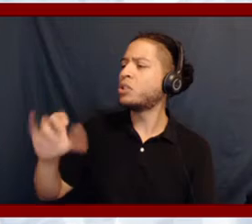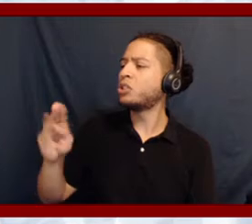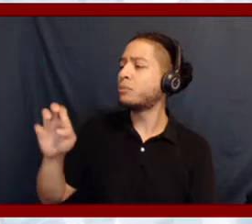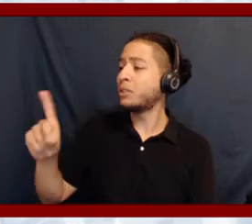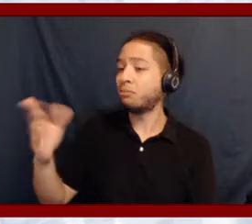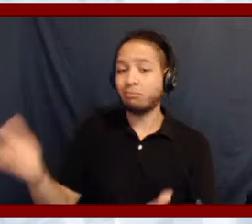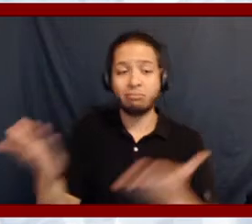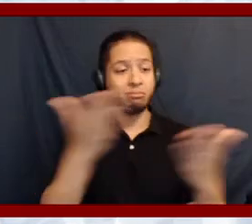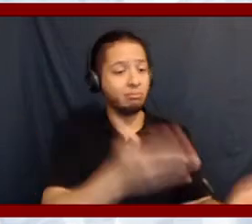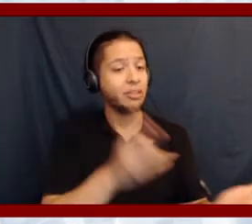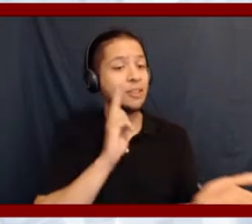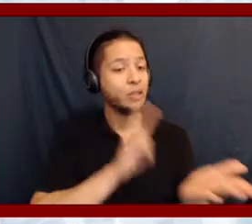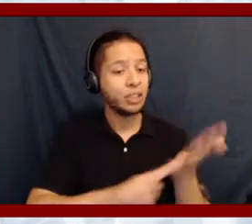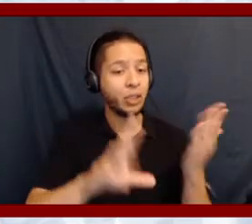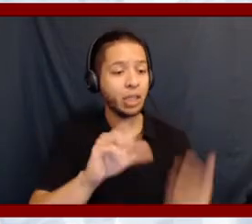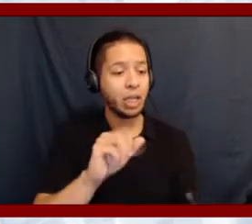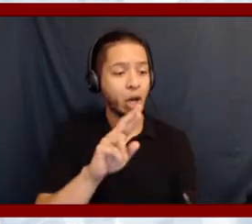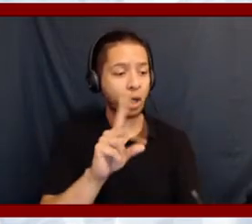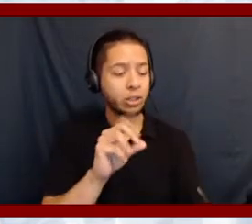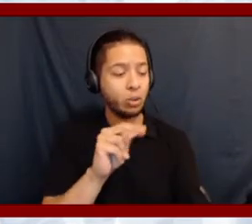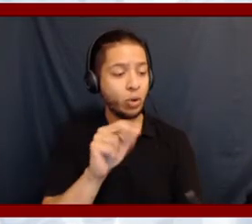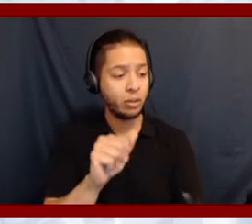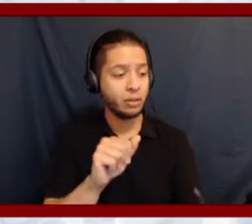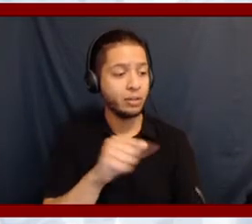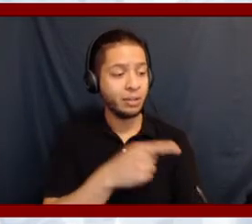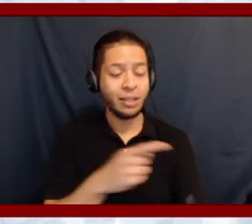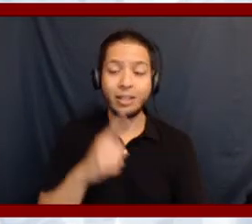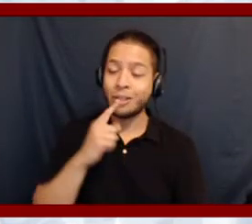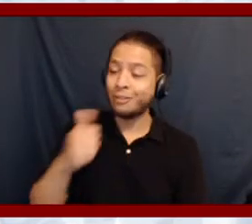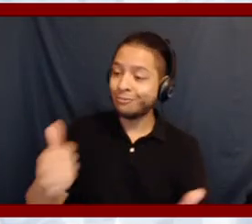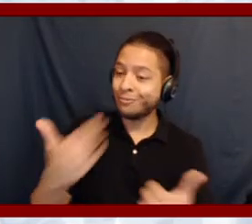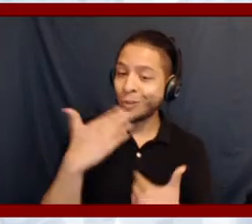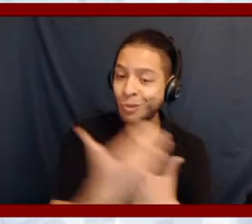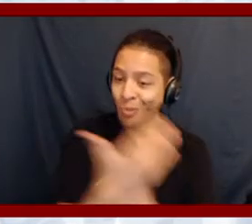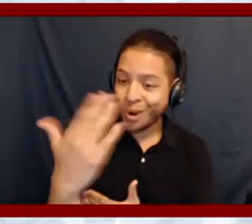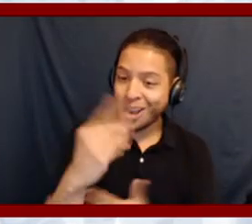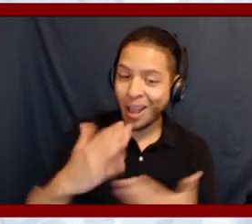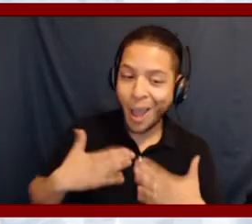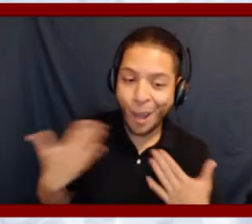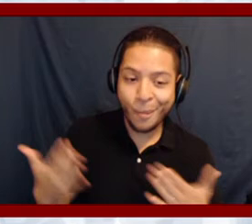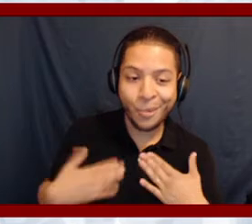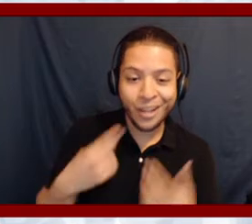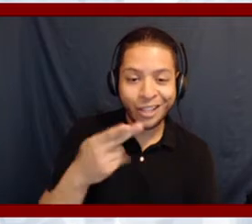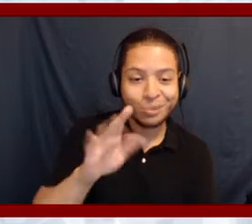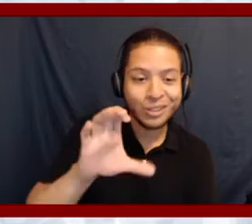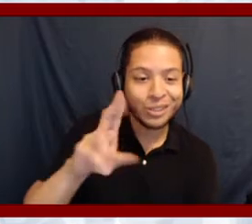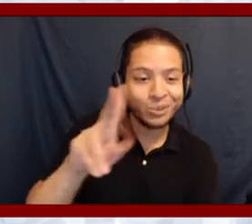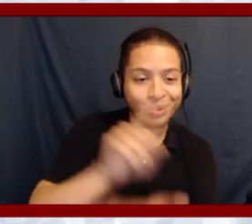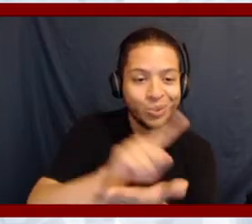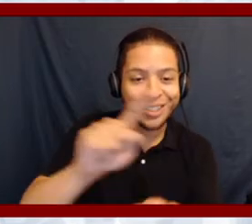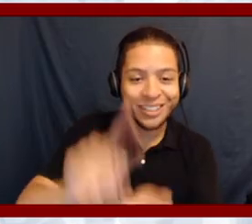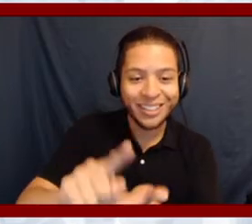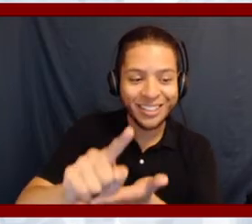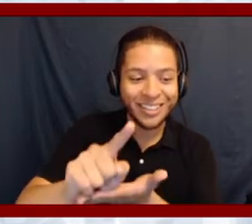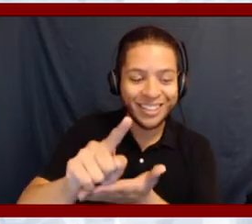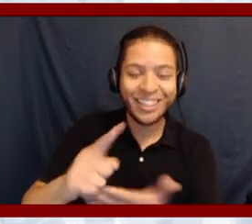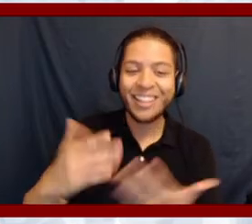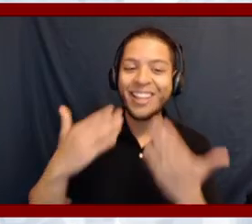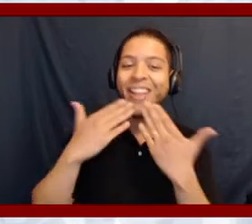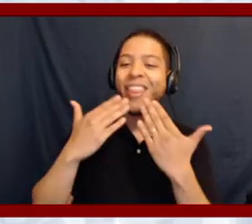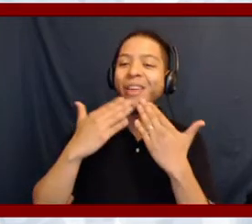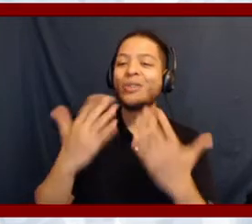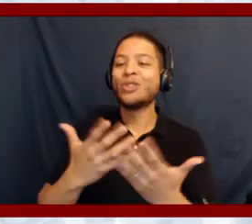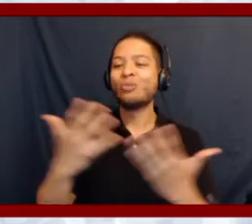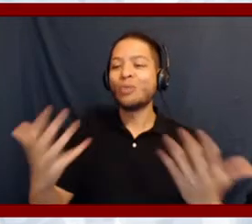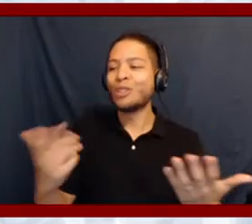Thank you. Good morning, and happy HBCU week. What a special week. Thank you for joining my colleague from White